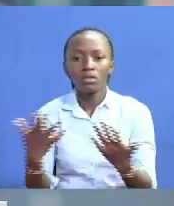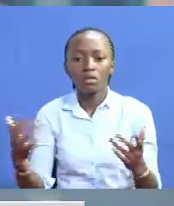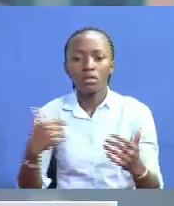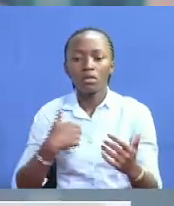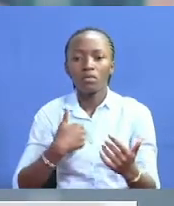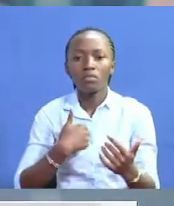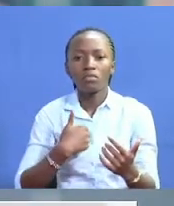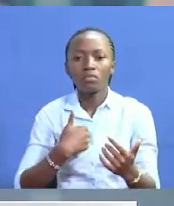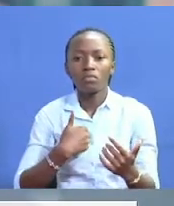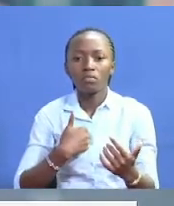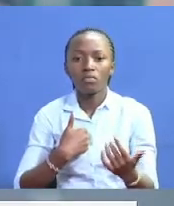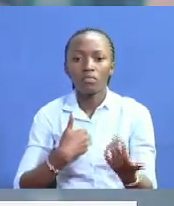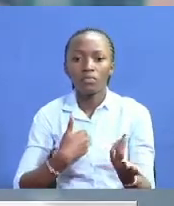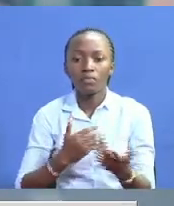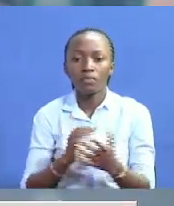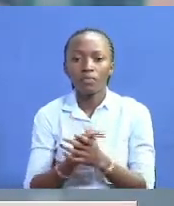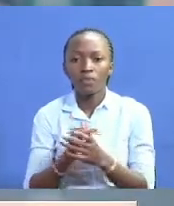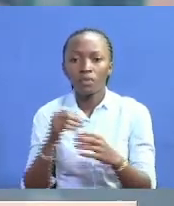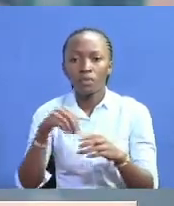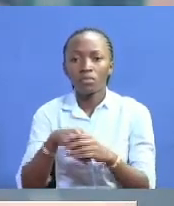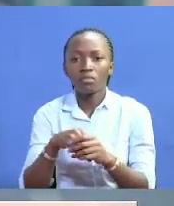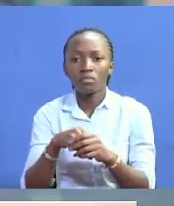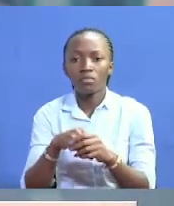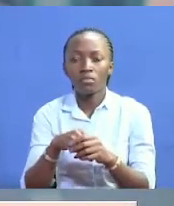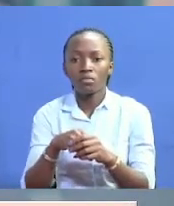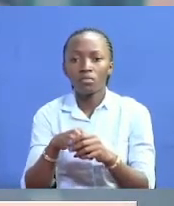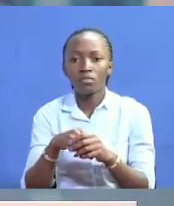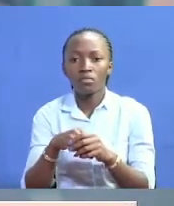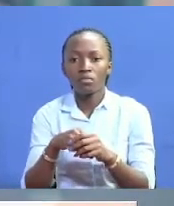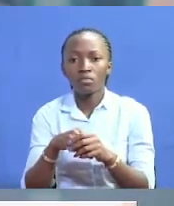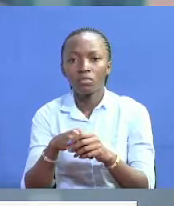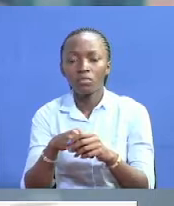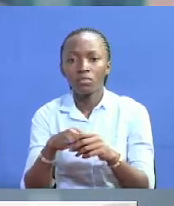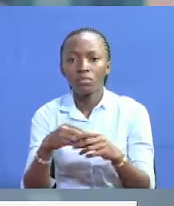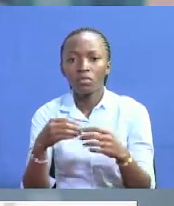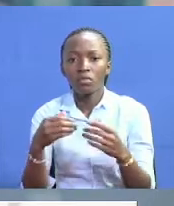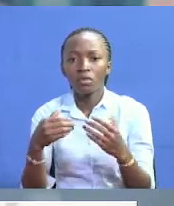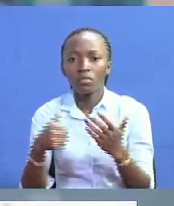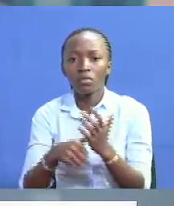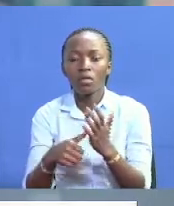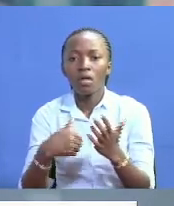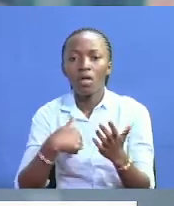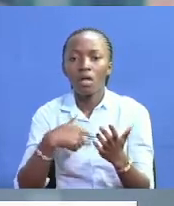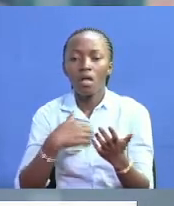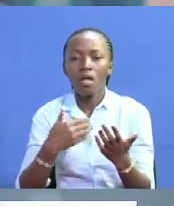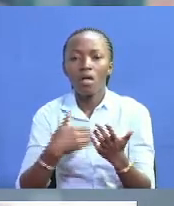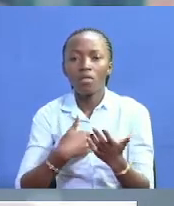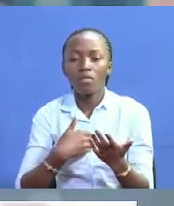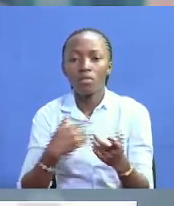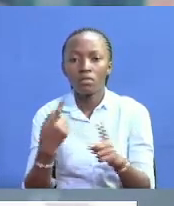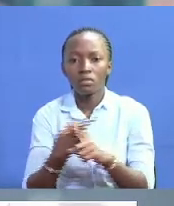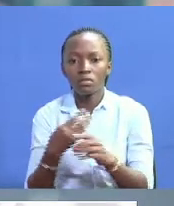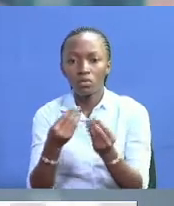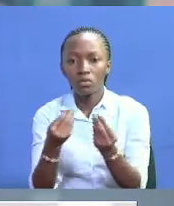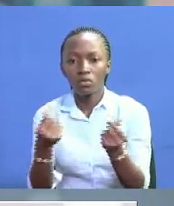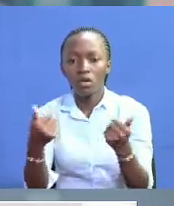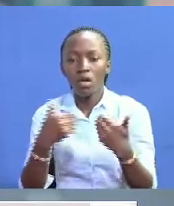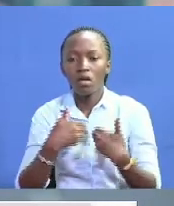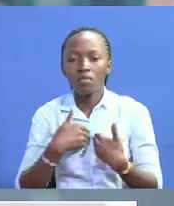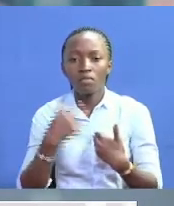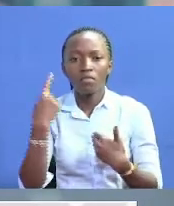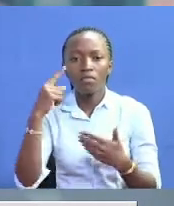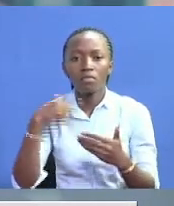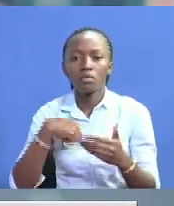us, the issues that we face, the problems that we have, the solutions that we can be able to develop. And I think with that, we'd be creating